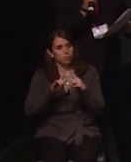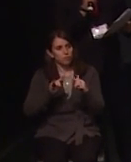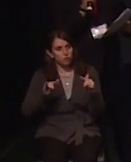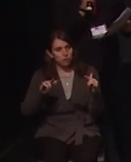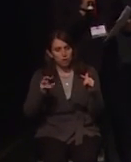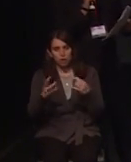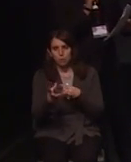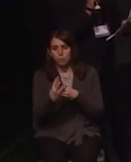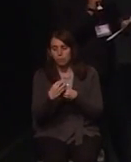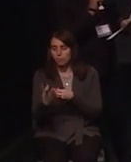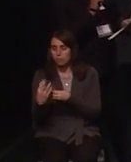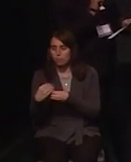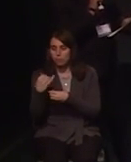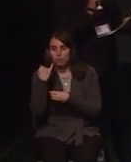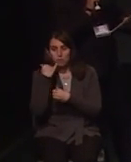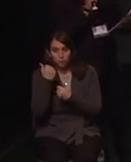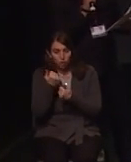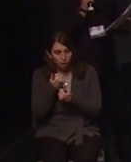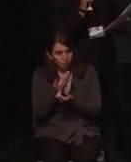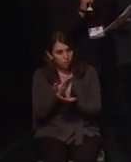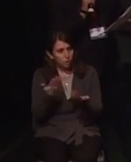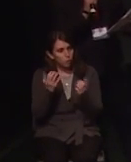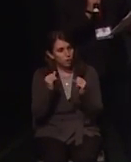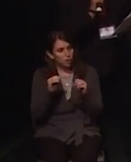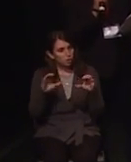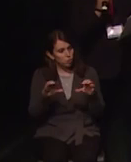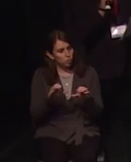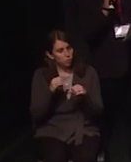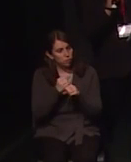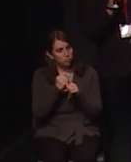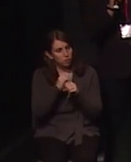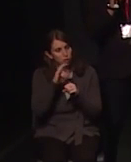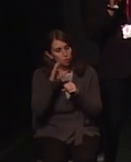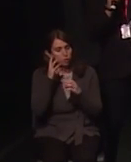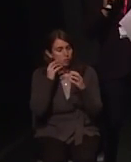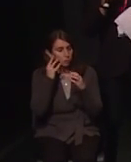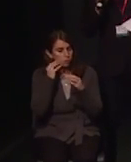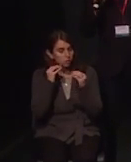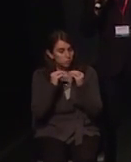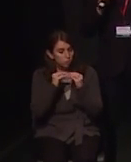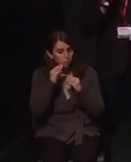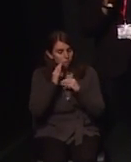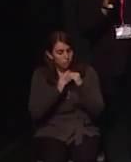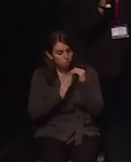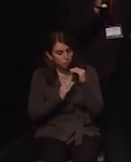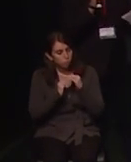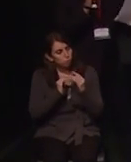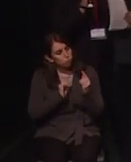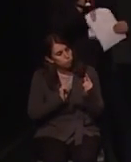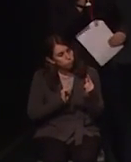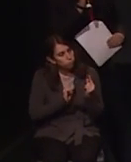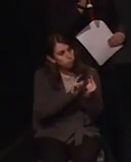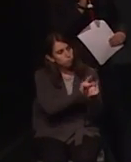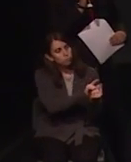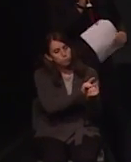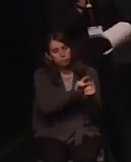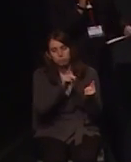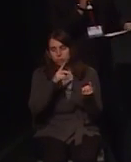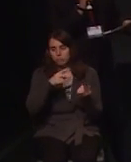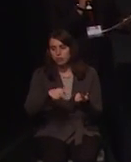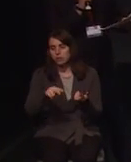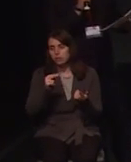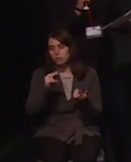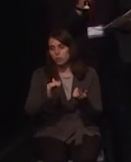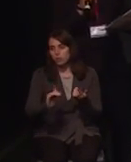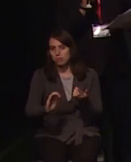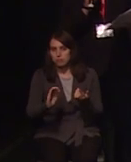more comfortable, please raise your hand or speak to a Dance NYC staff or volunteer. You'll see them stationed around the room in the black I Am a New Yorker for